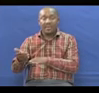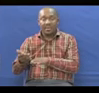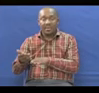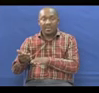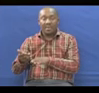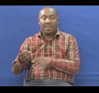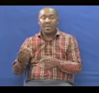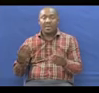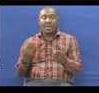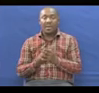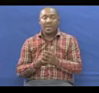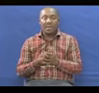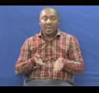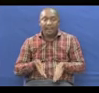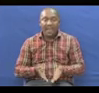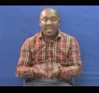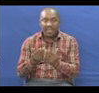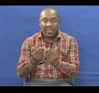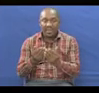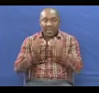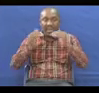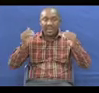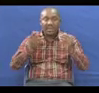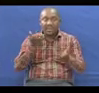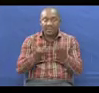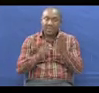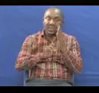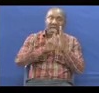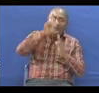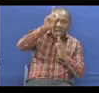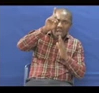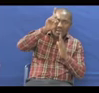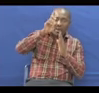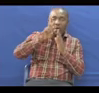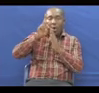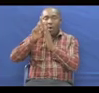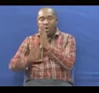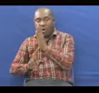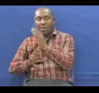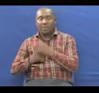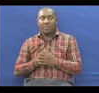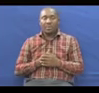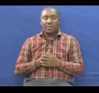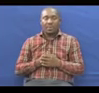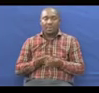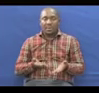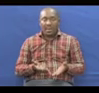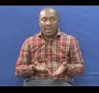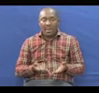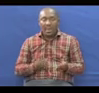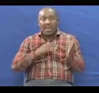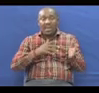birth rate, whether it is high or low, death and birth rate. For